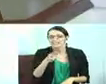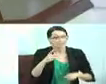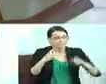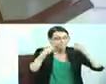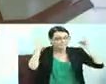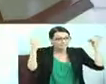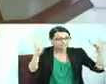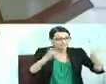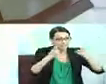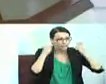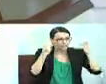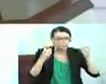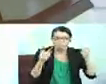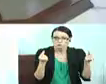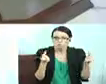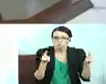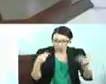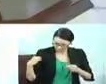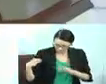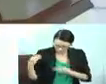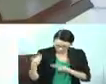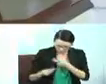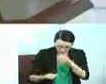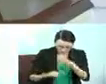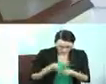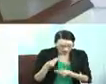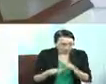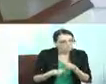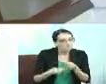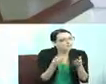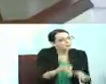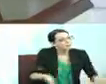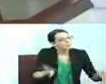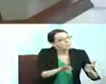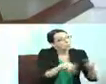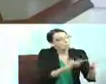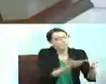passing on the things that are important